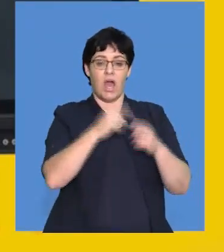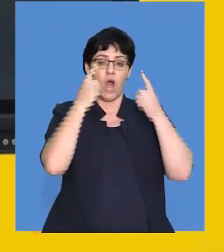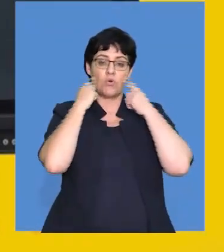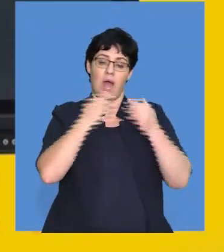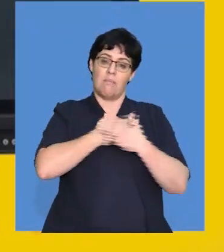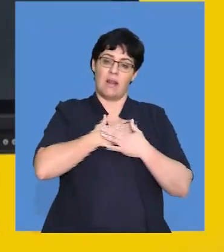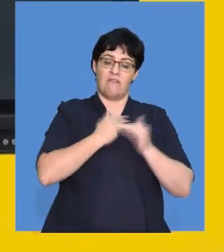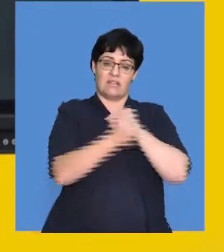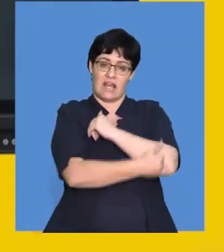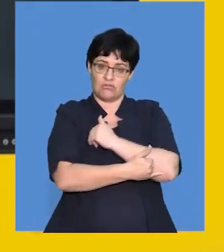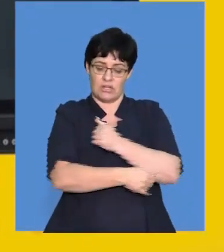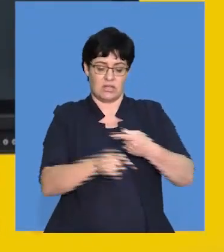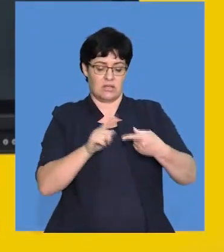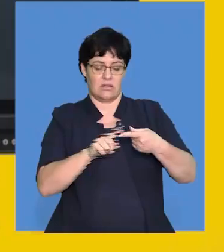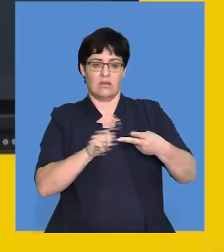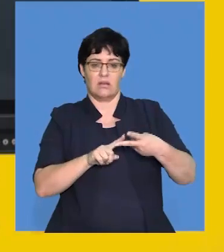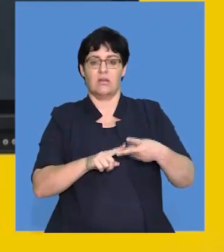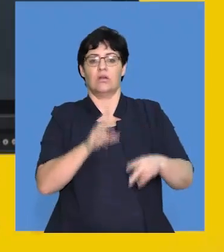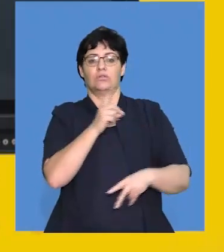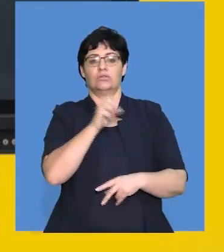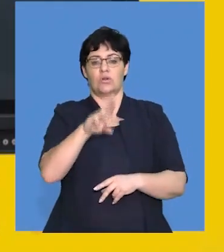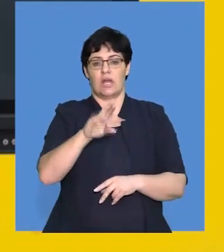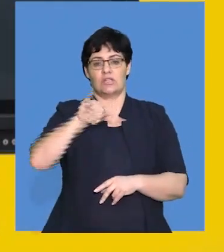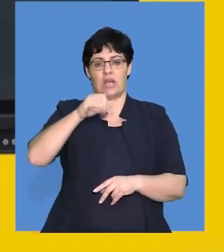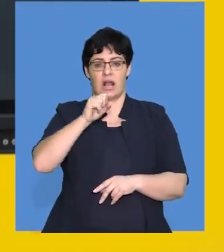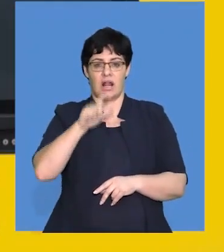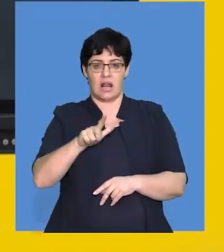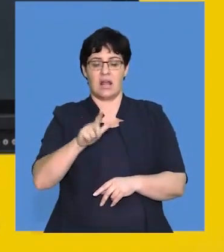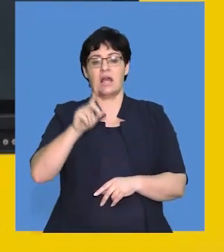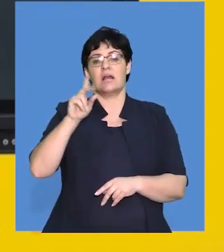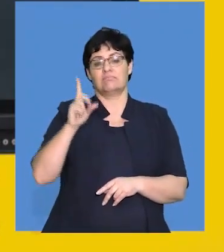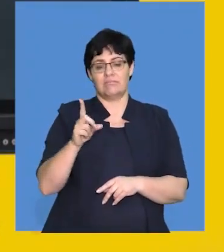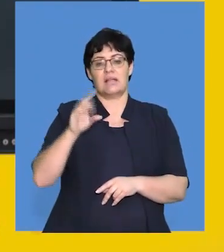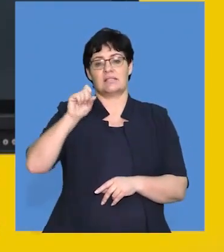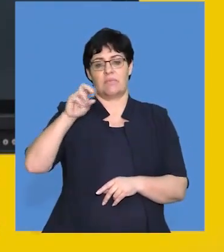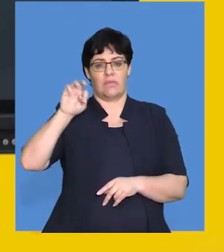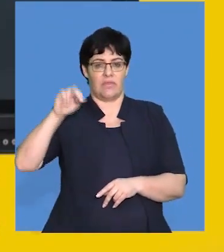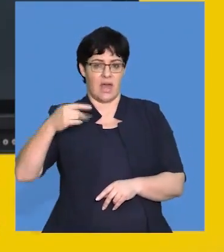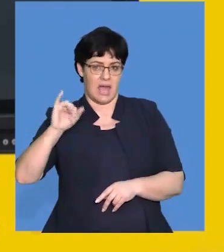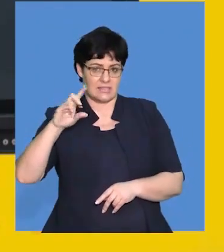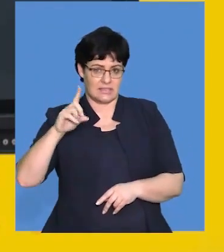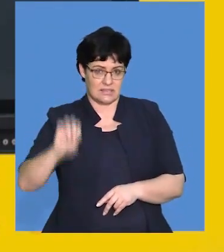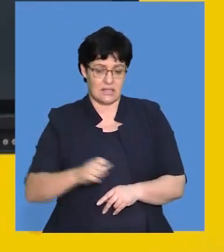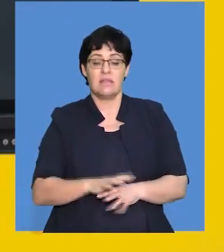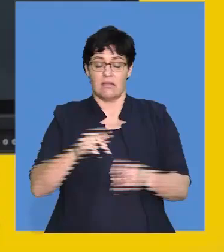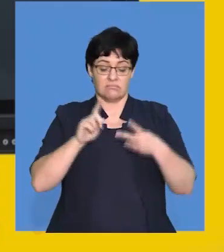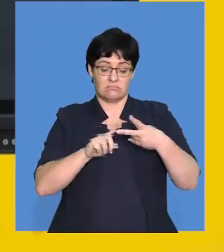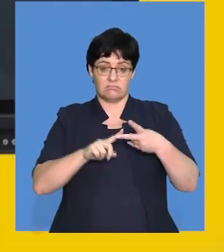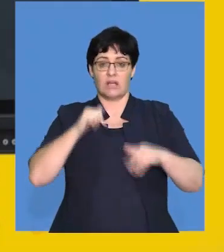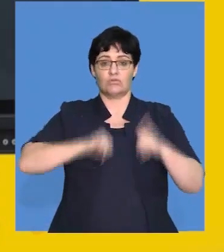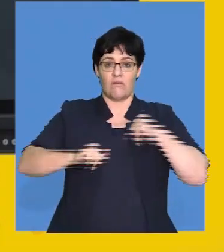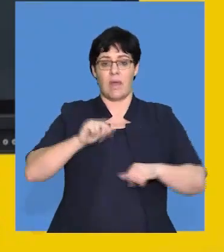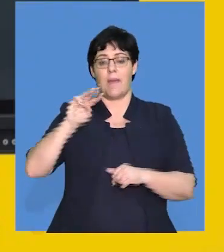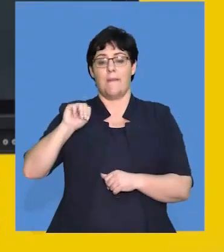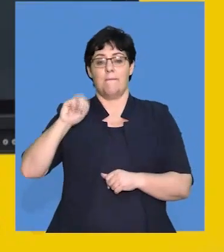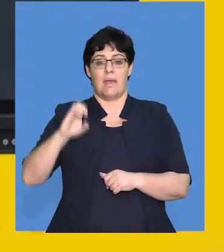the Beloved Country, as well as The Case of Dr. Jekyll and Mr. Hyde. And then our drama